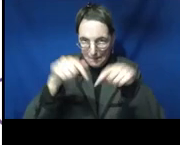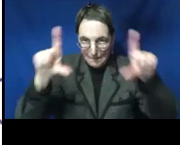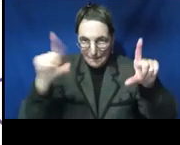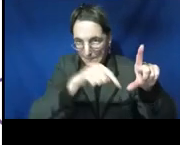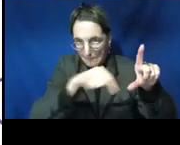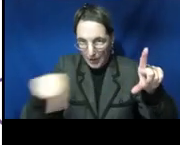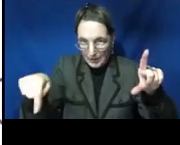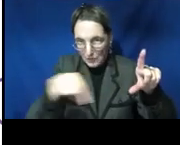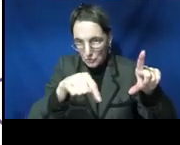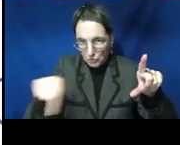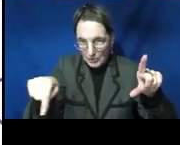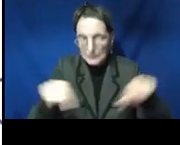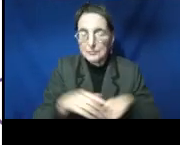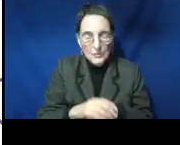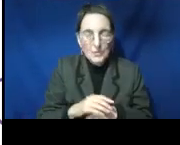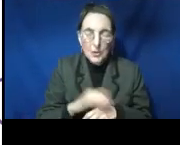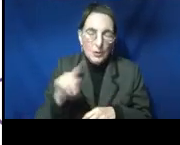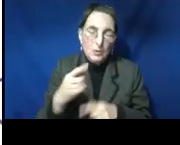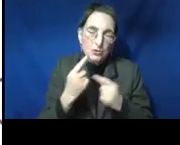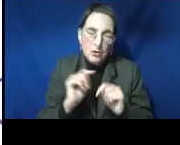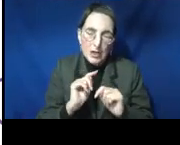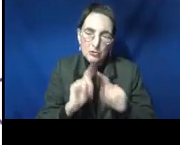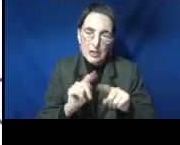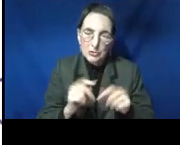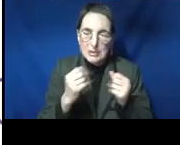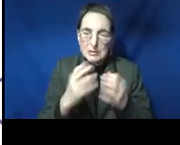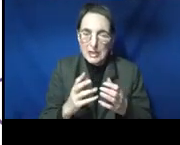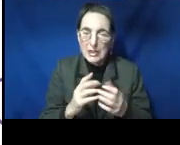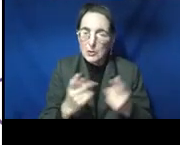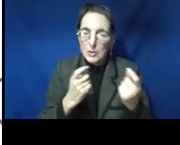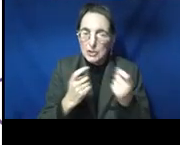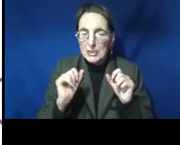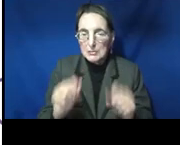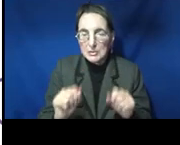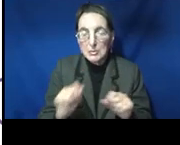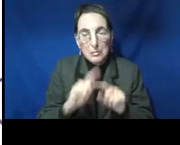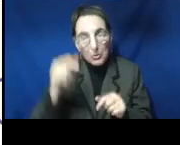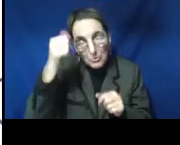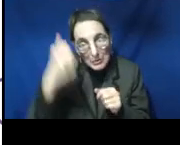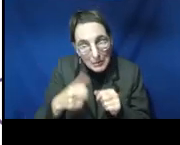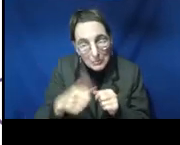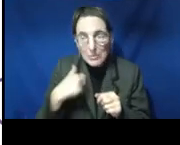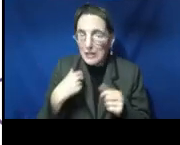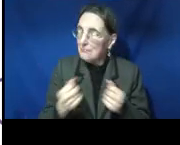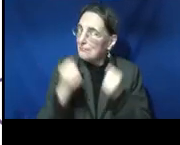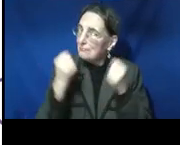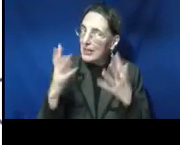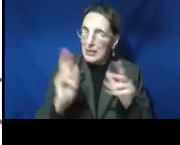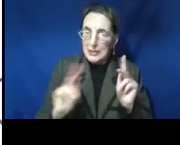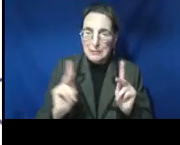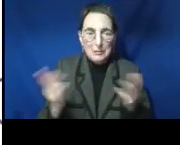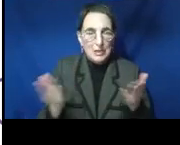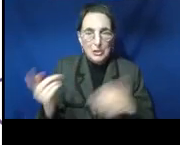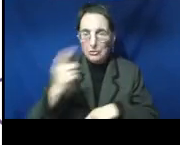please do keep in mind that we have a lot of attendees for today's session, so it's possible we won't get to all of them. We are recording